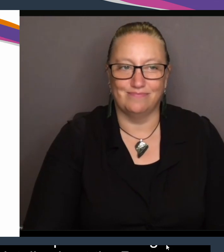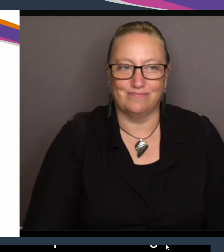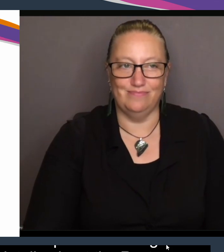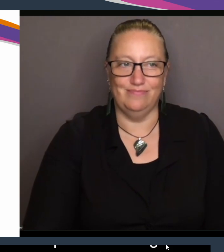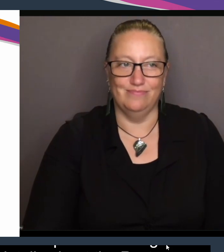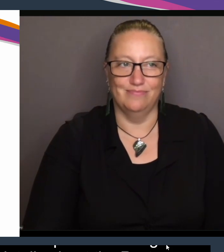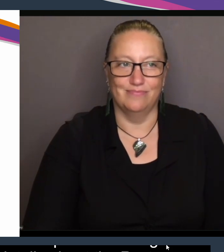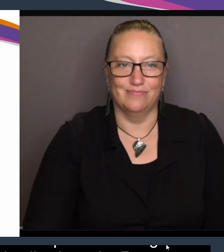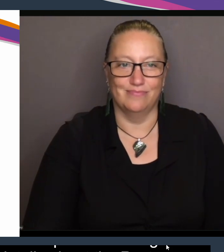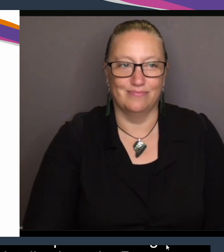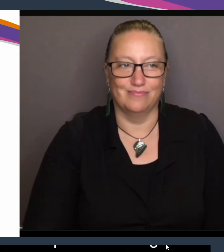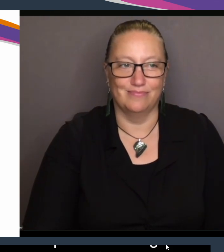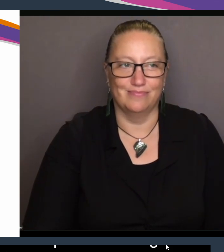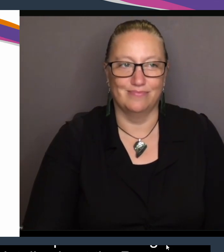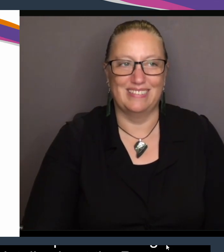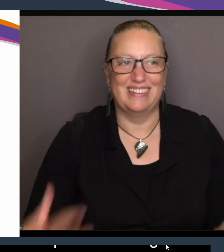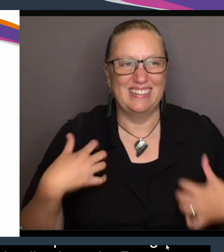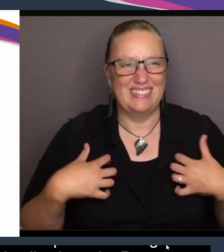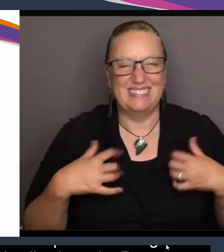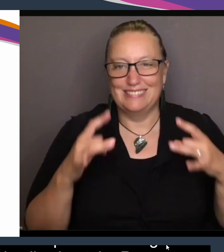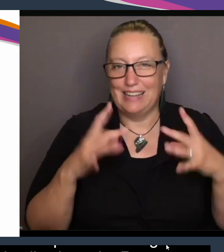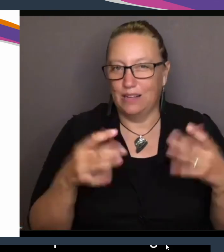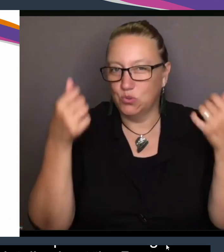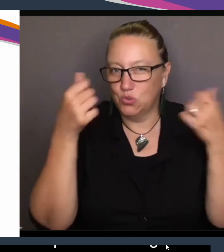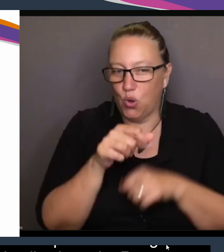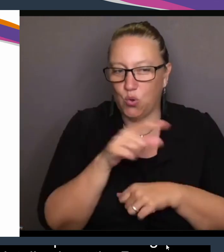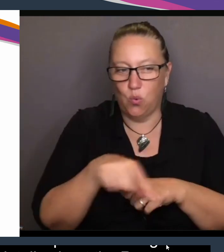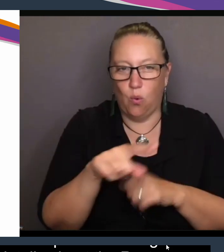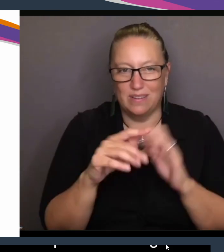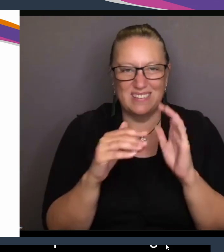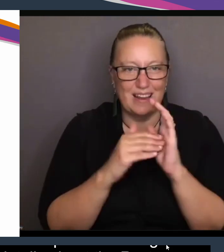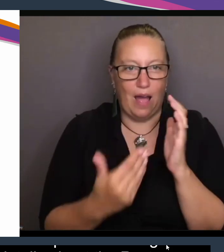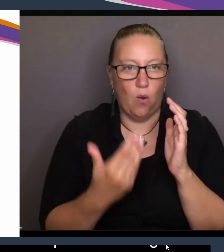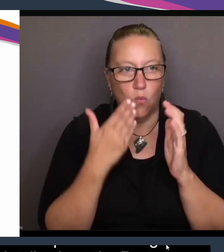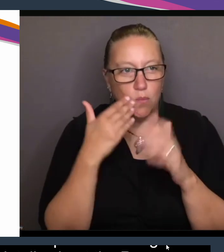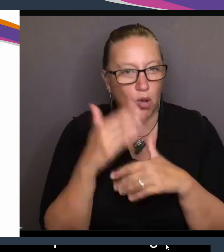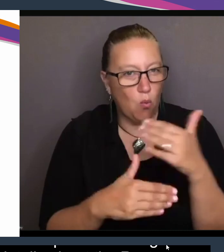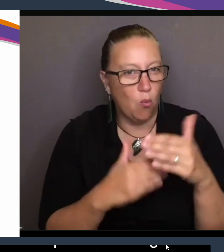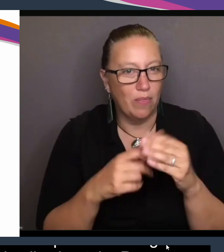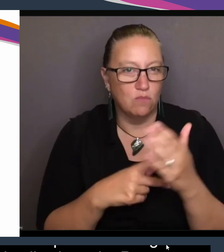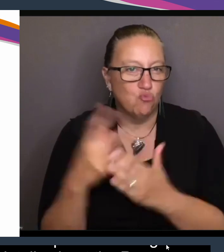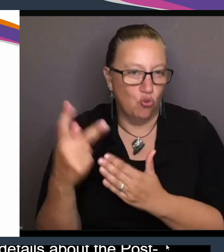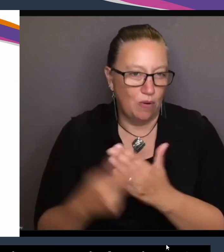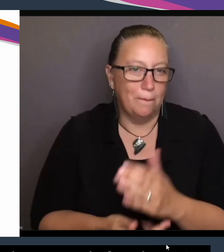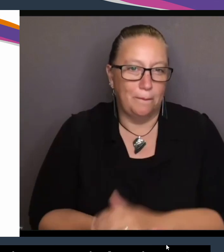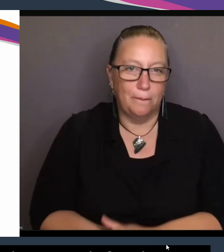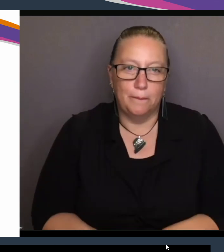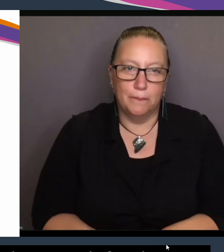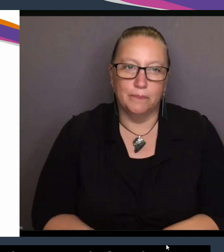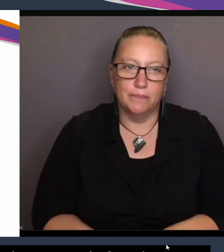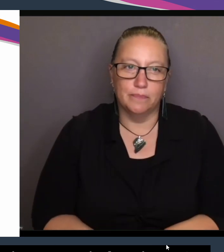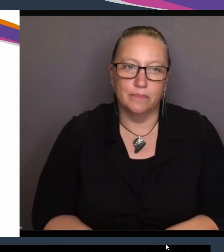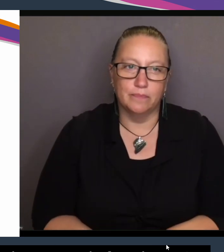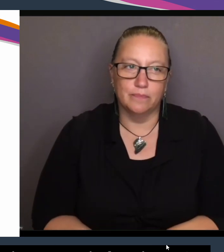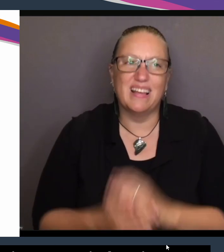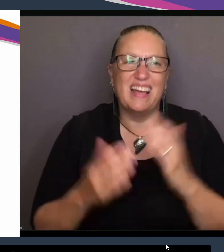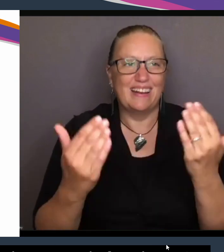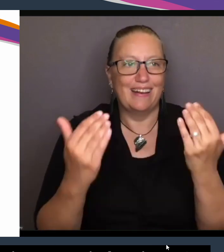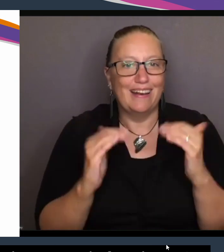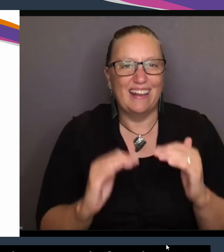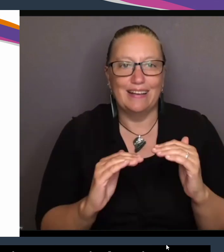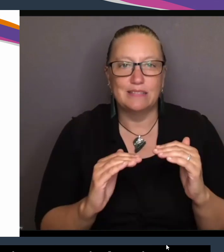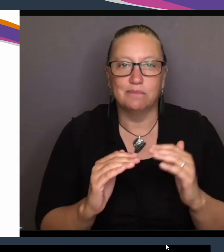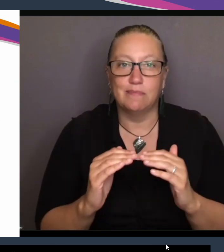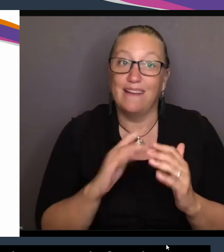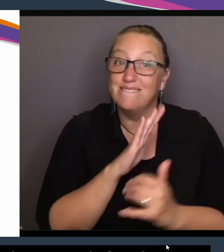And we can't wait to get to know you all as we go on with this program. Our next and